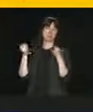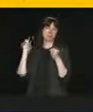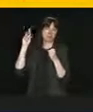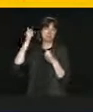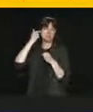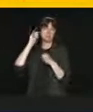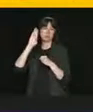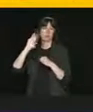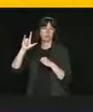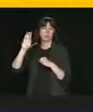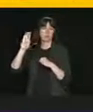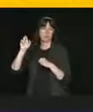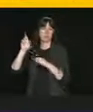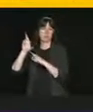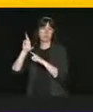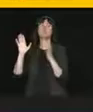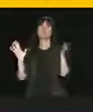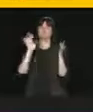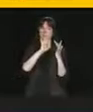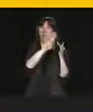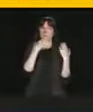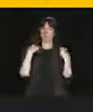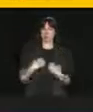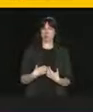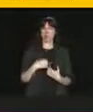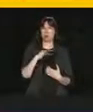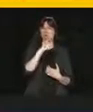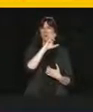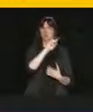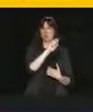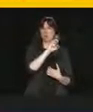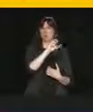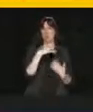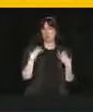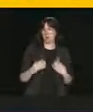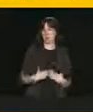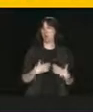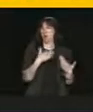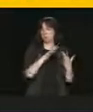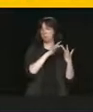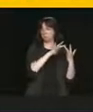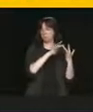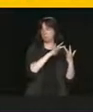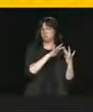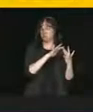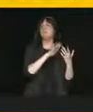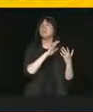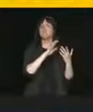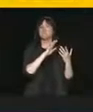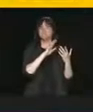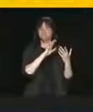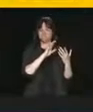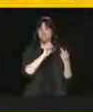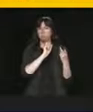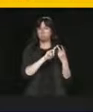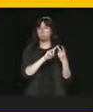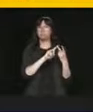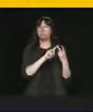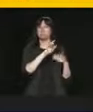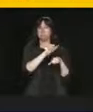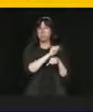has already been in direct contact with Mayor Scott in Fort McMurray and spoken with his counterparts in the